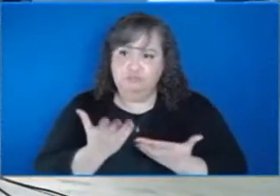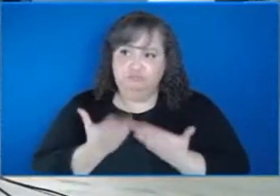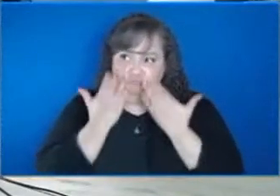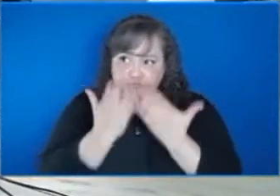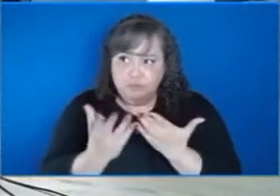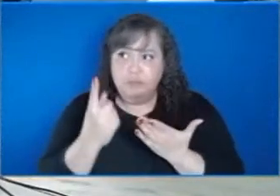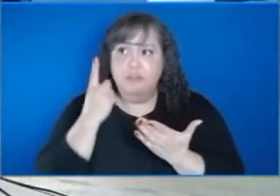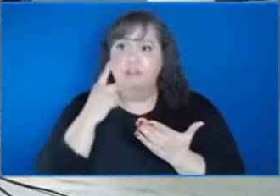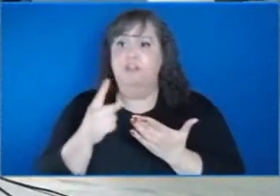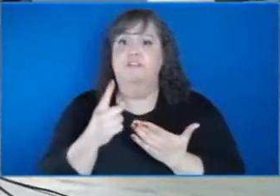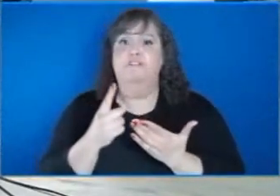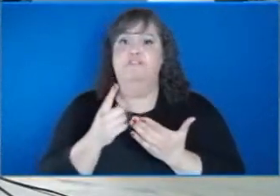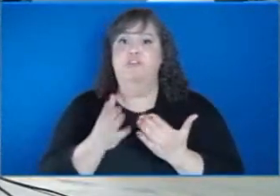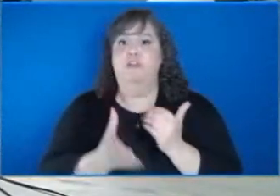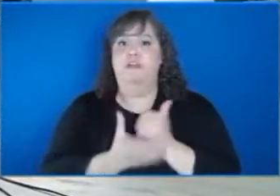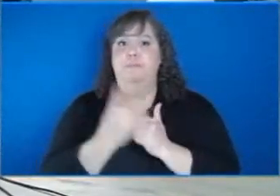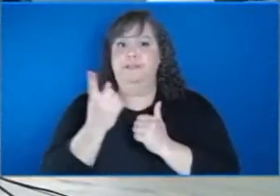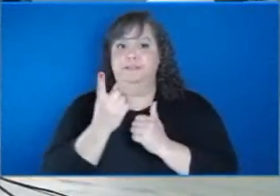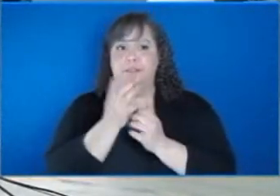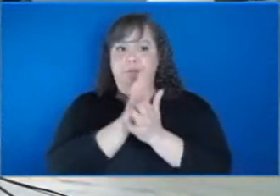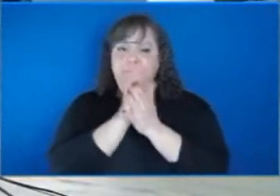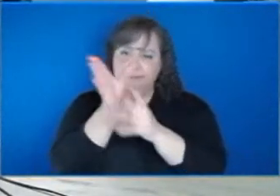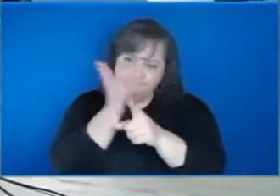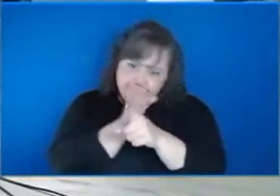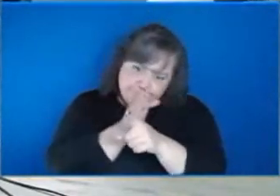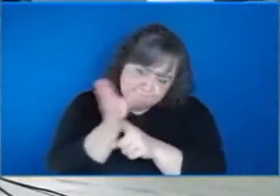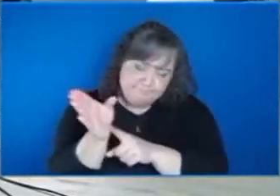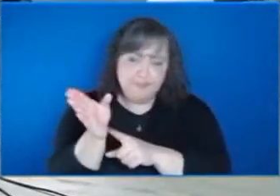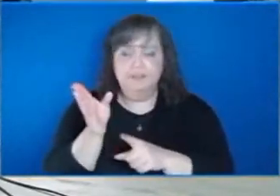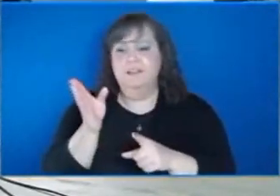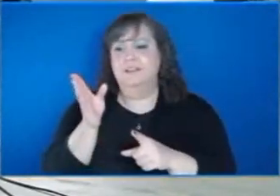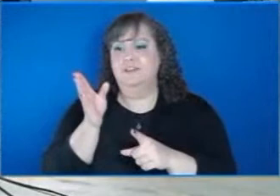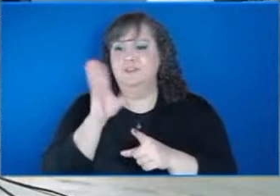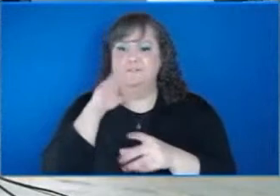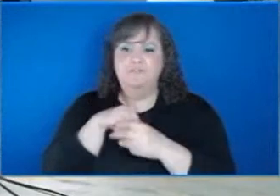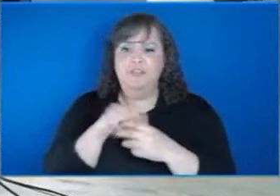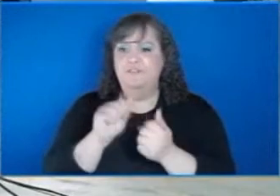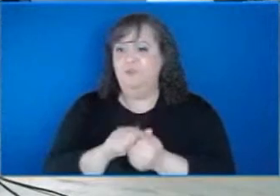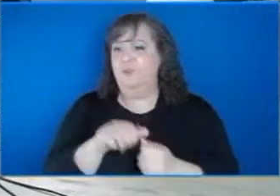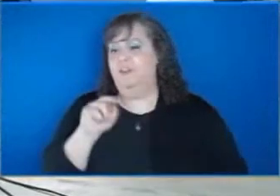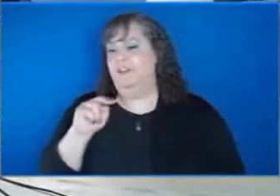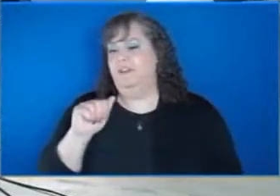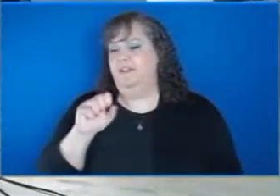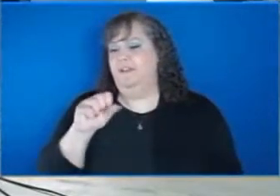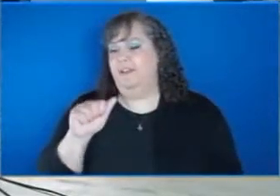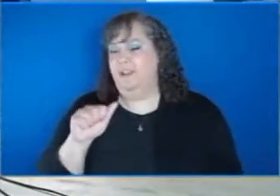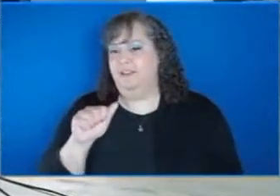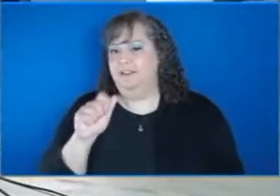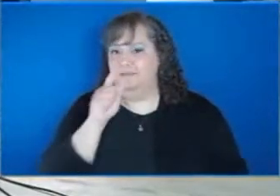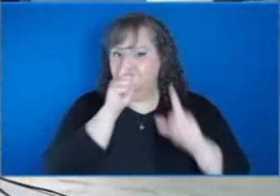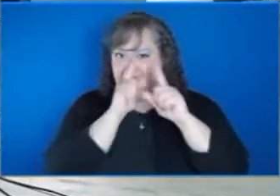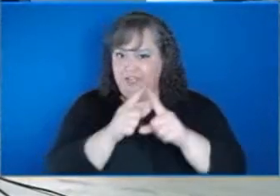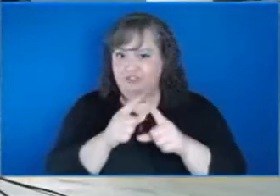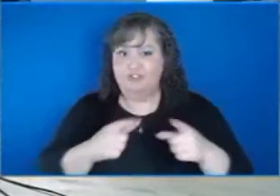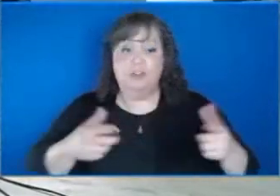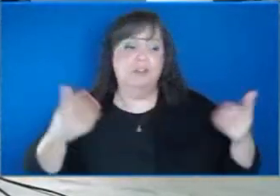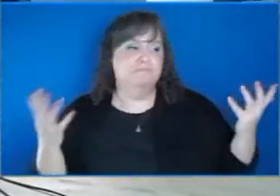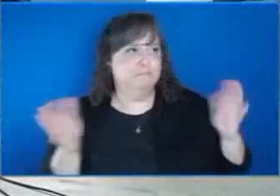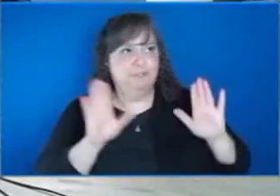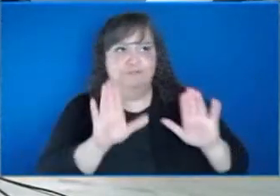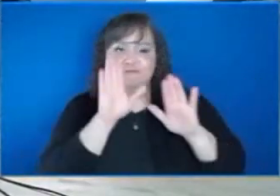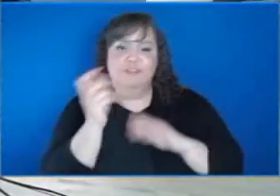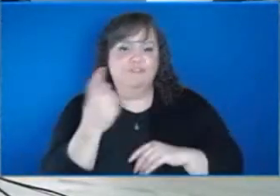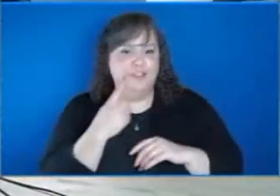career involved with a NASA mission? That's a great question. I'll give some of mine, and then we can all jump in here. For me, I